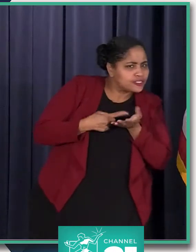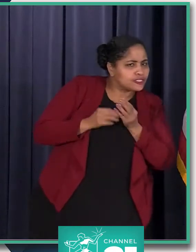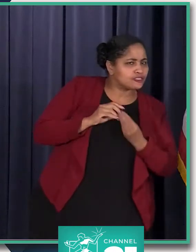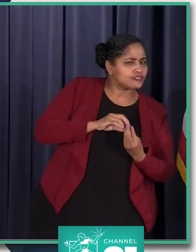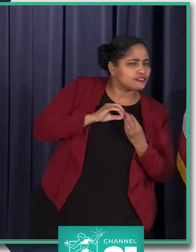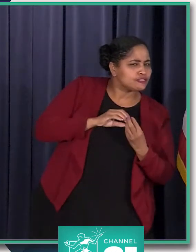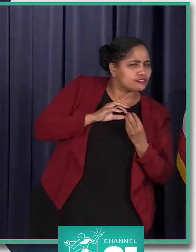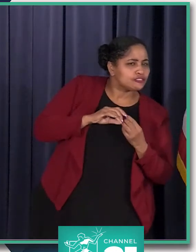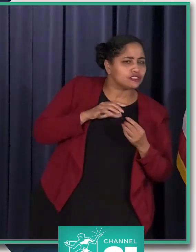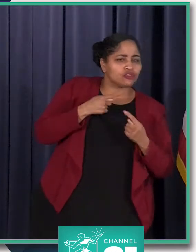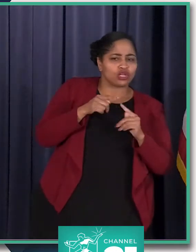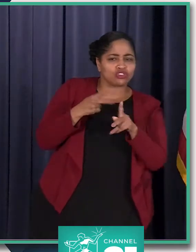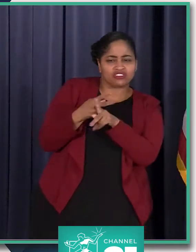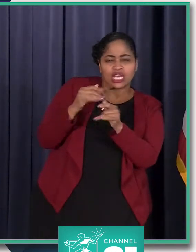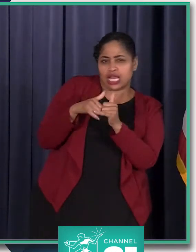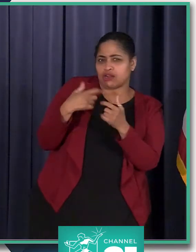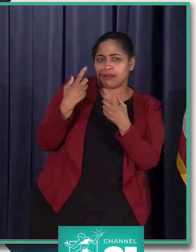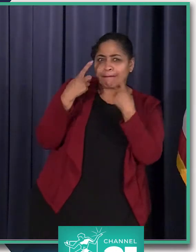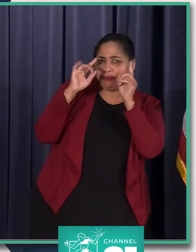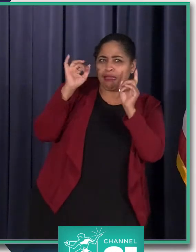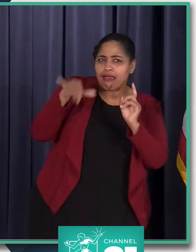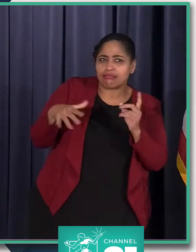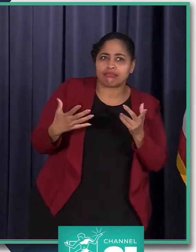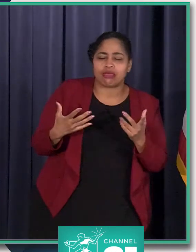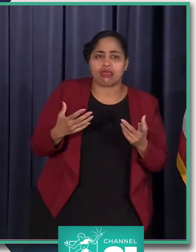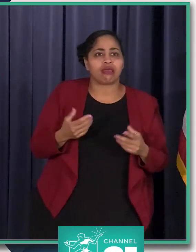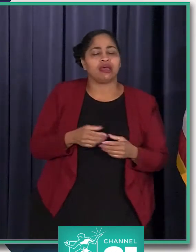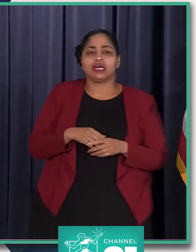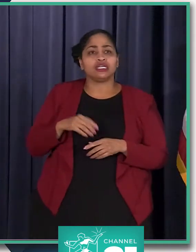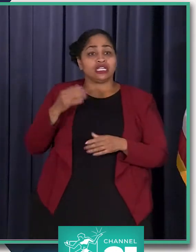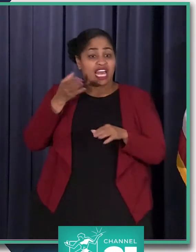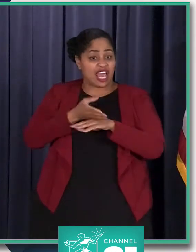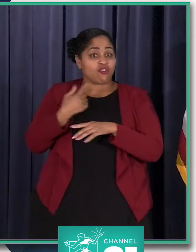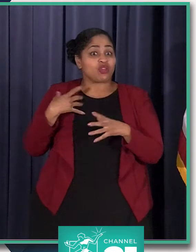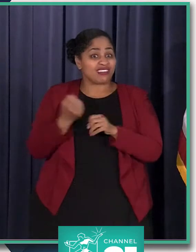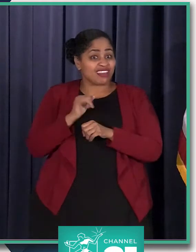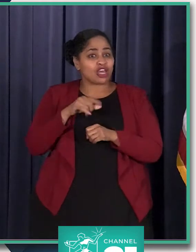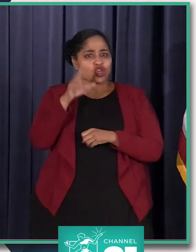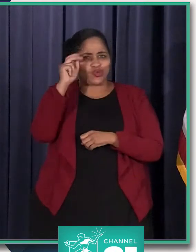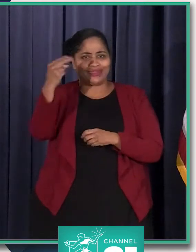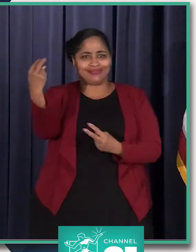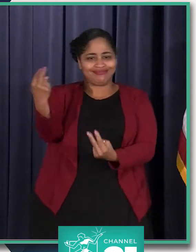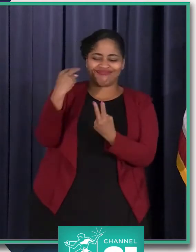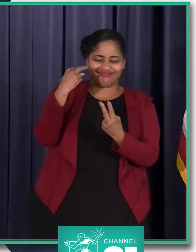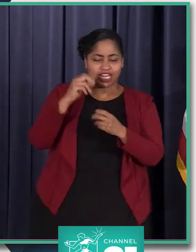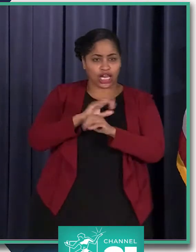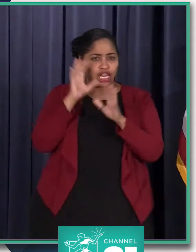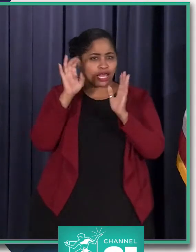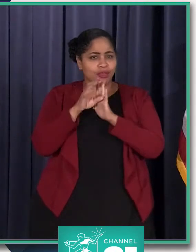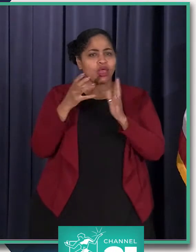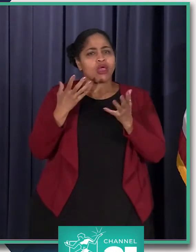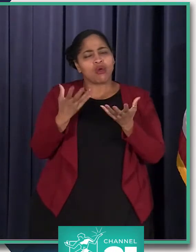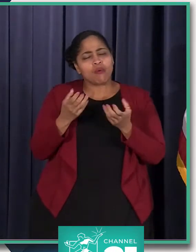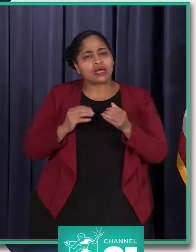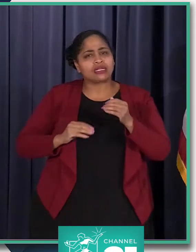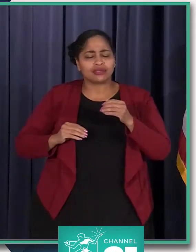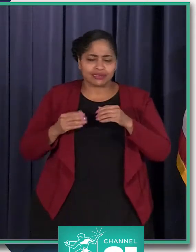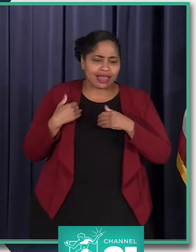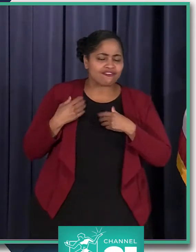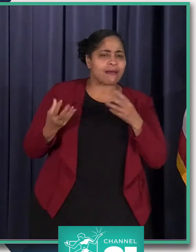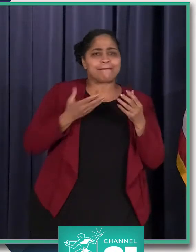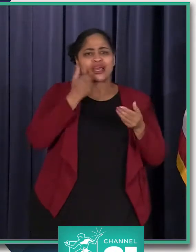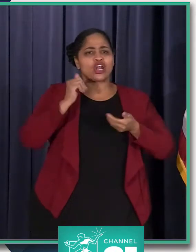now to get to that point. And once we get to that point, you'll be able to see it externally. We want to build better partnerships with the